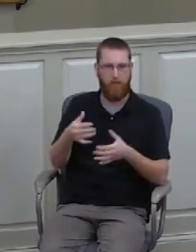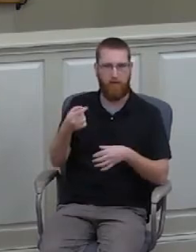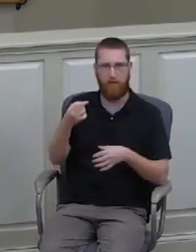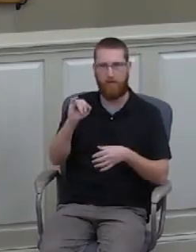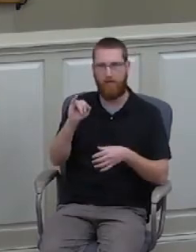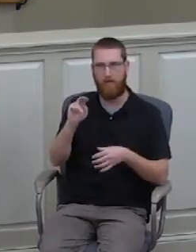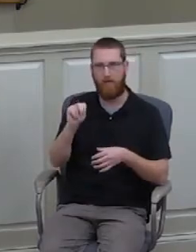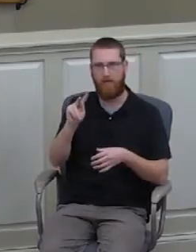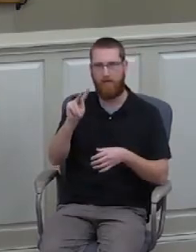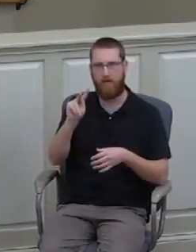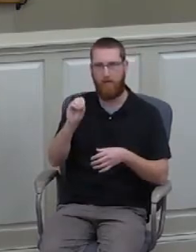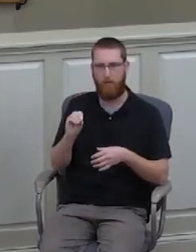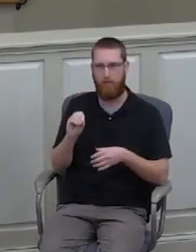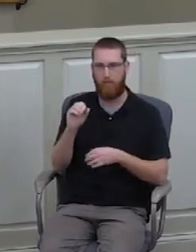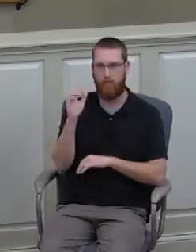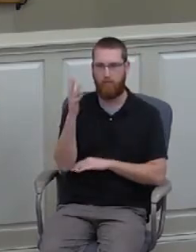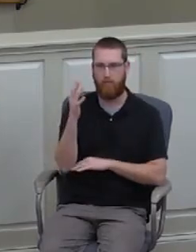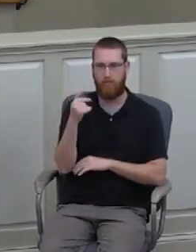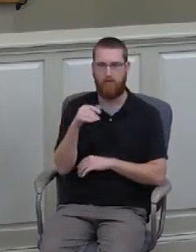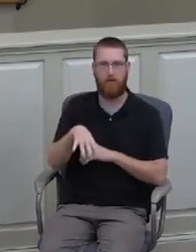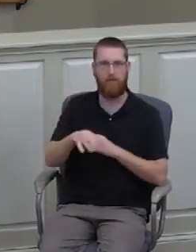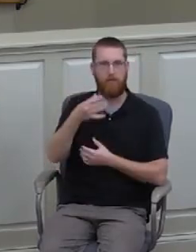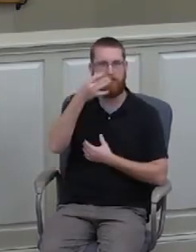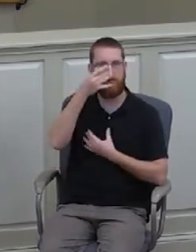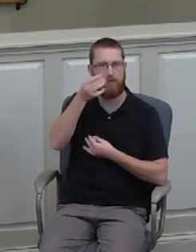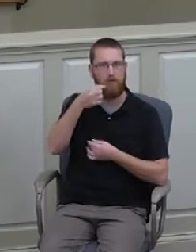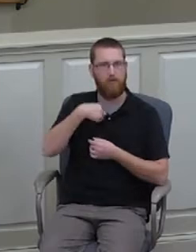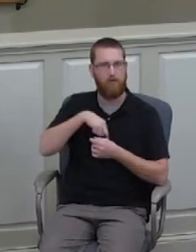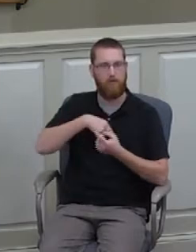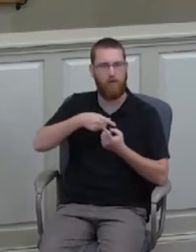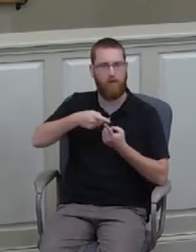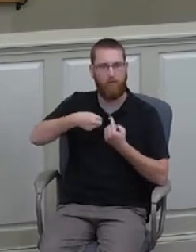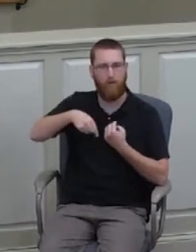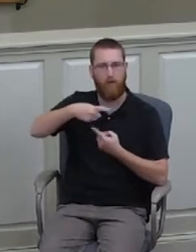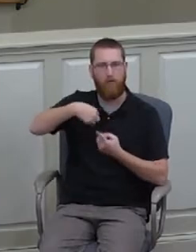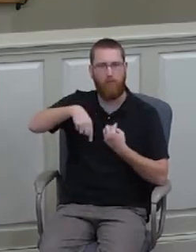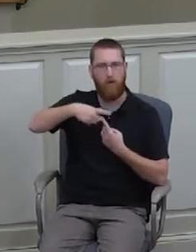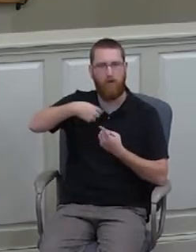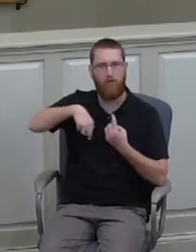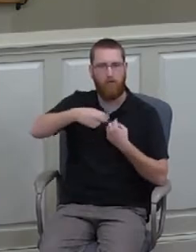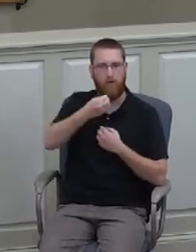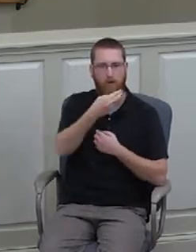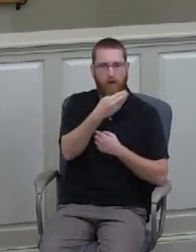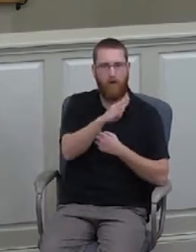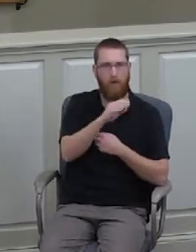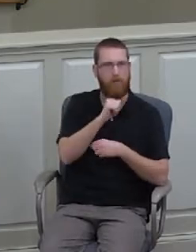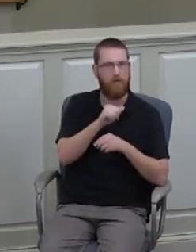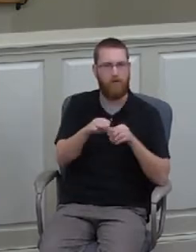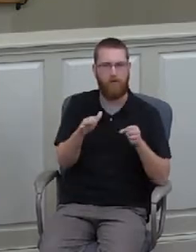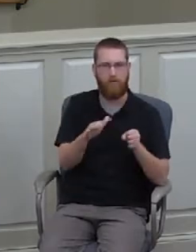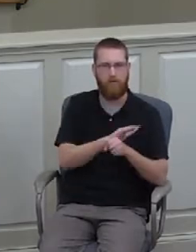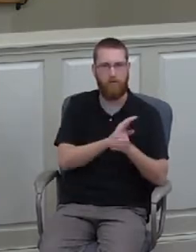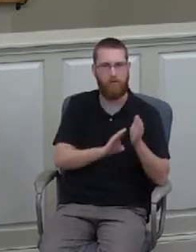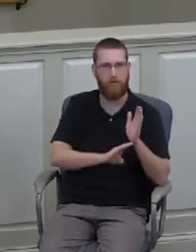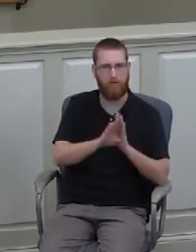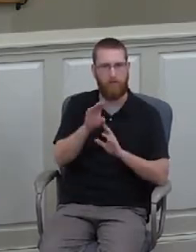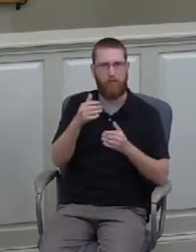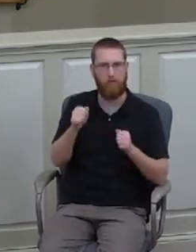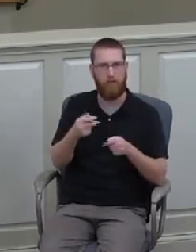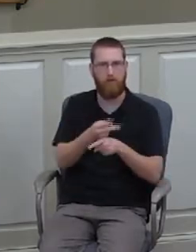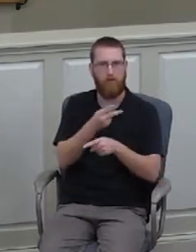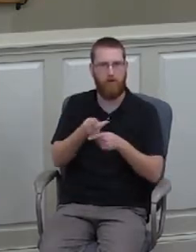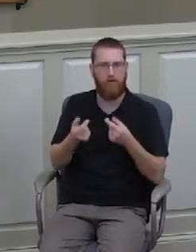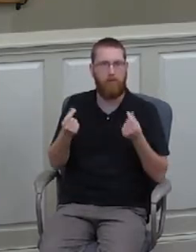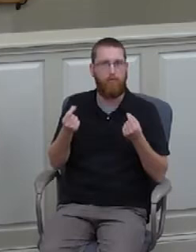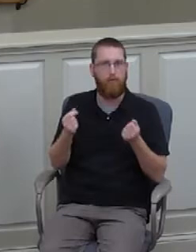just find it's interesting that we just keep going around in circles. The Hub department store has still not been fully developed. We're trying to figure out what to do